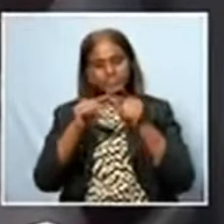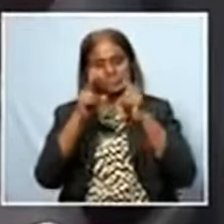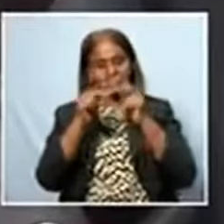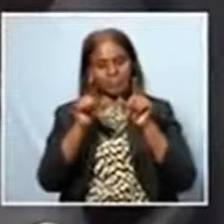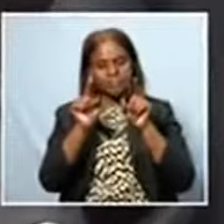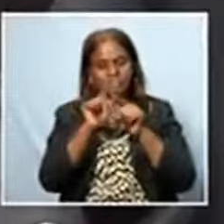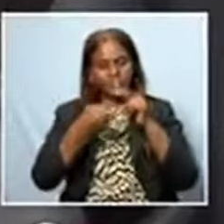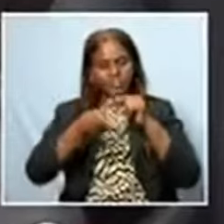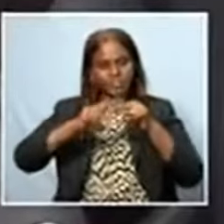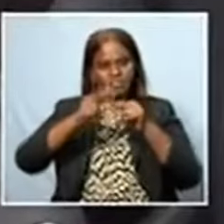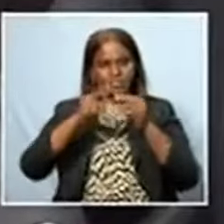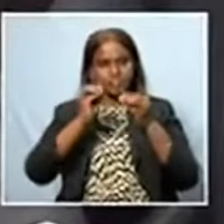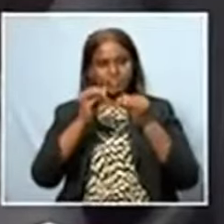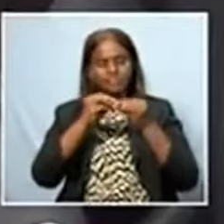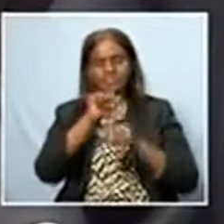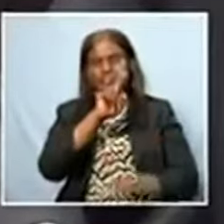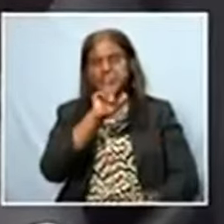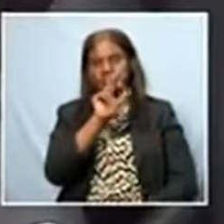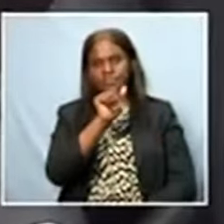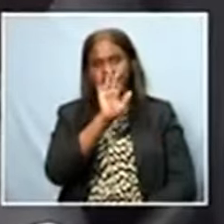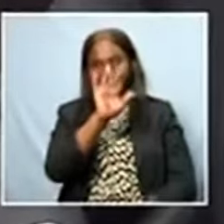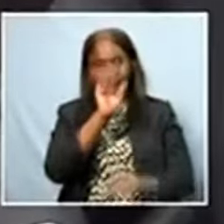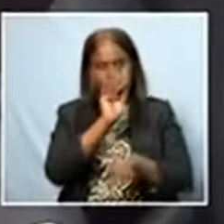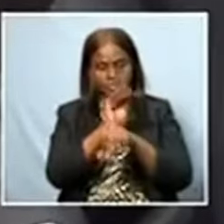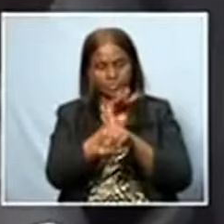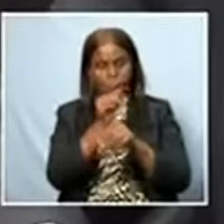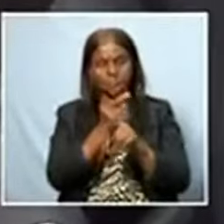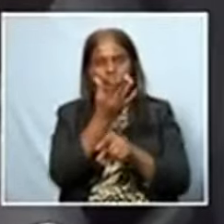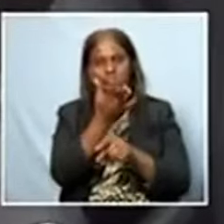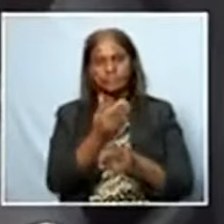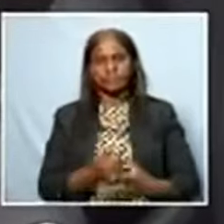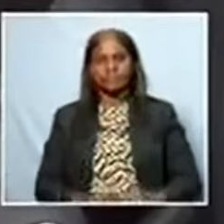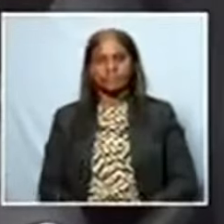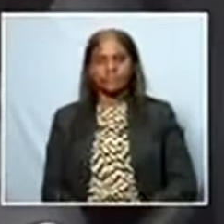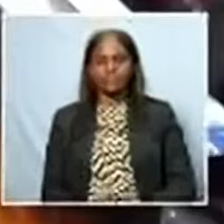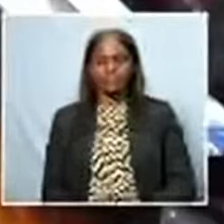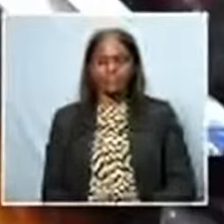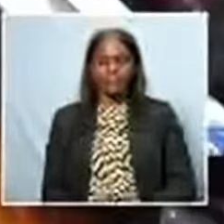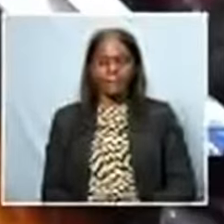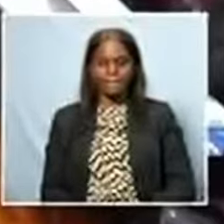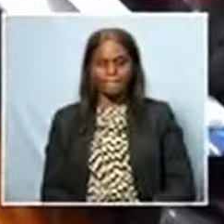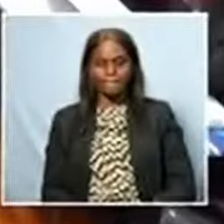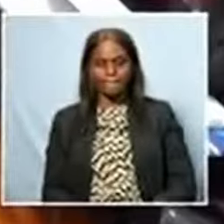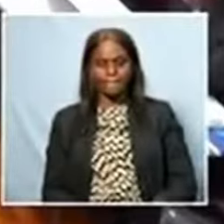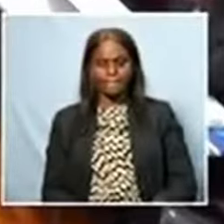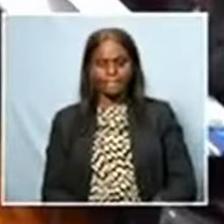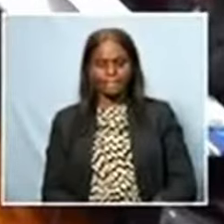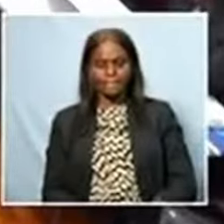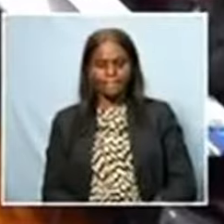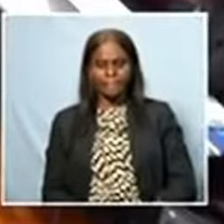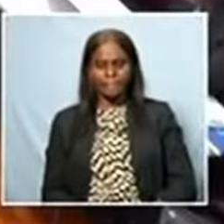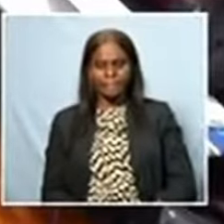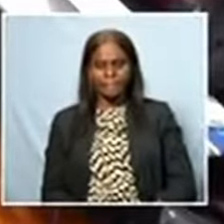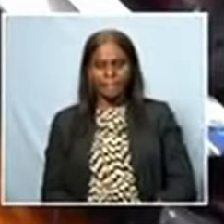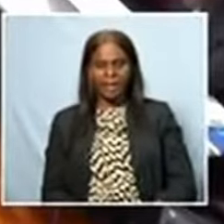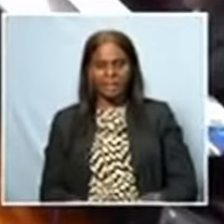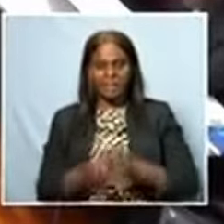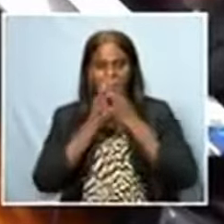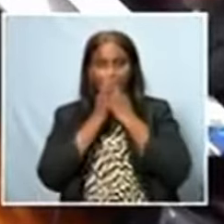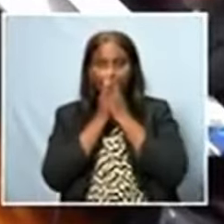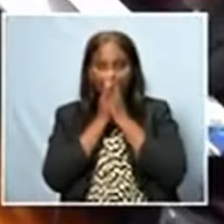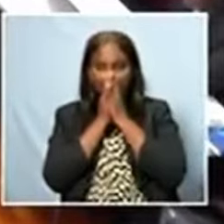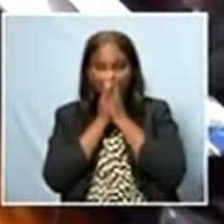by ZRA. I would want a comment from that one. Thank you. Why are you doing this? You can respond.